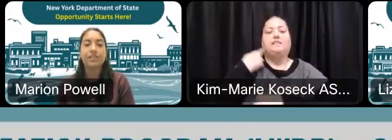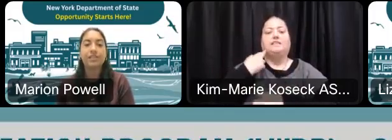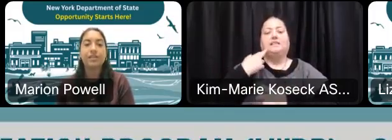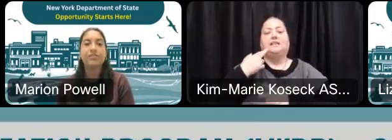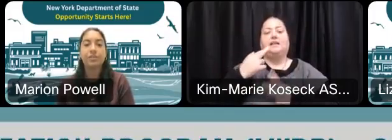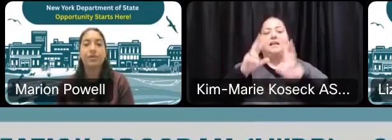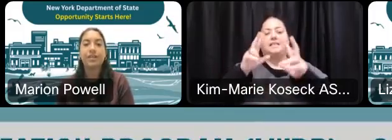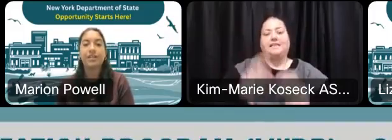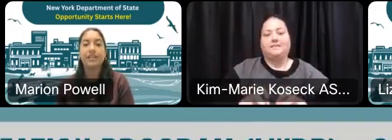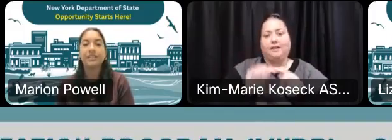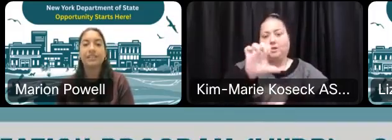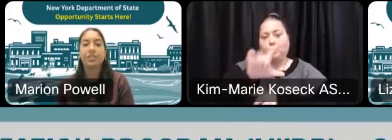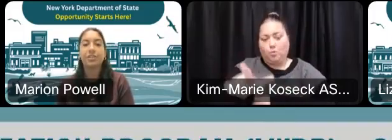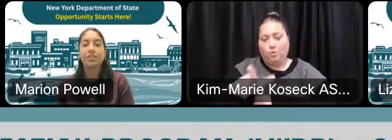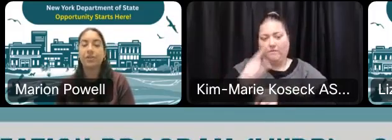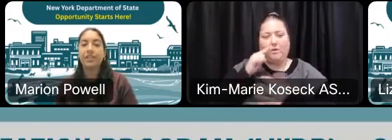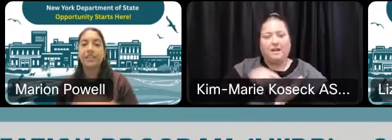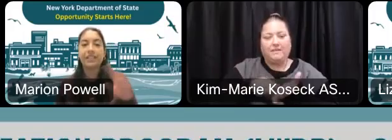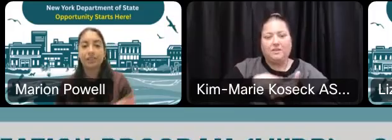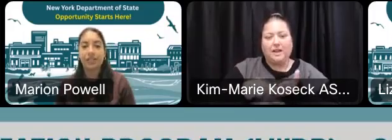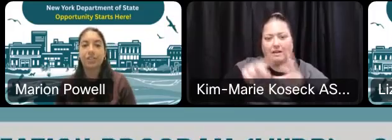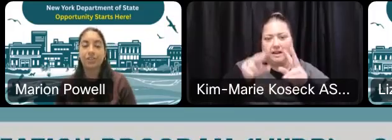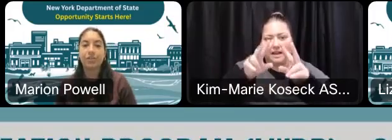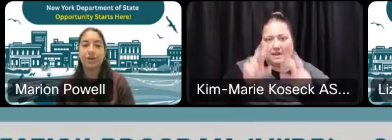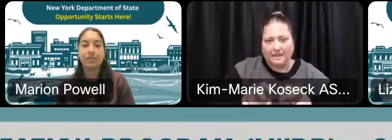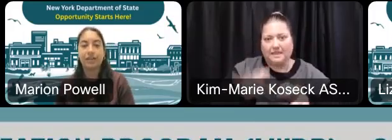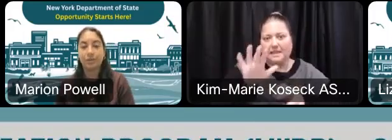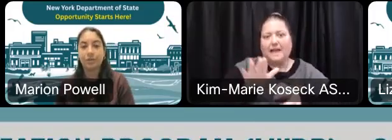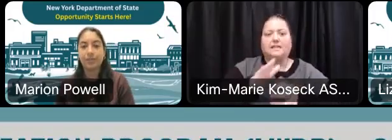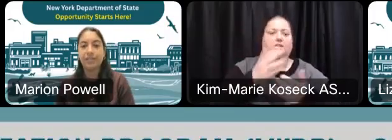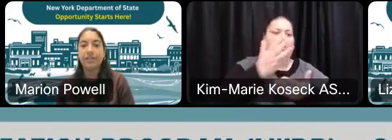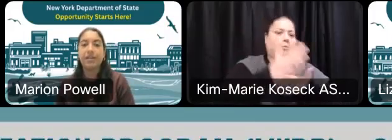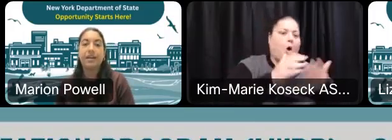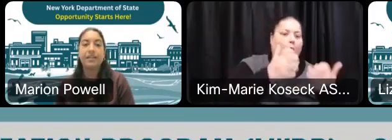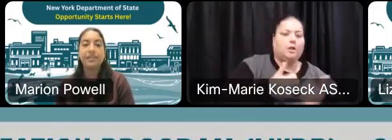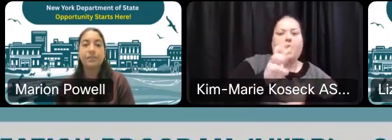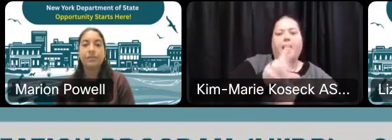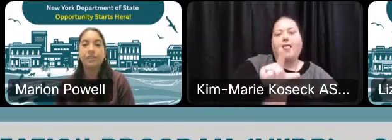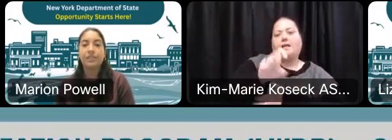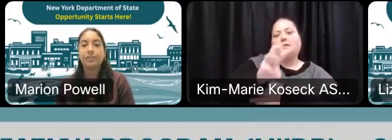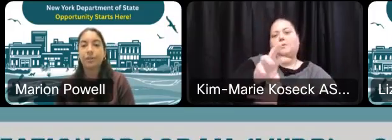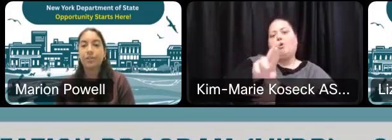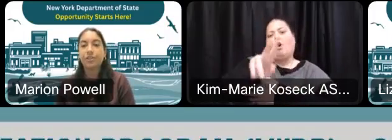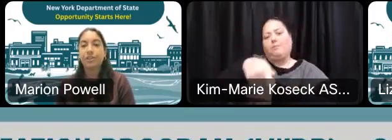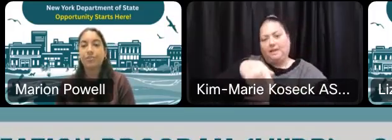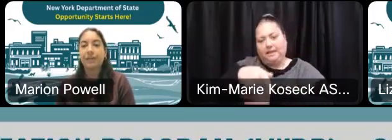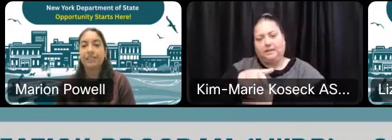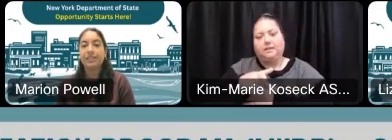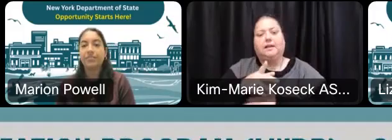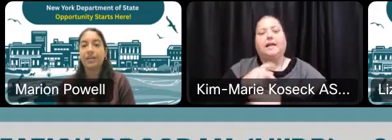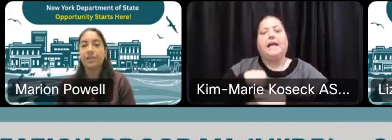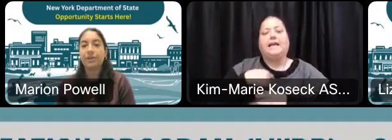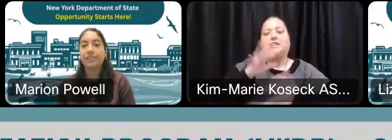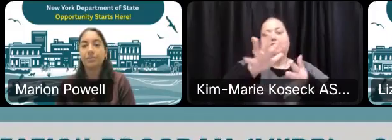their inventory and analysis section. So that's their section 2 of the LWRP. And this tool is a spreadsheet based